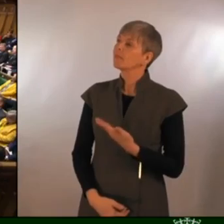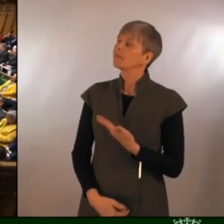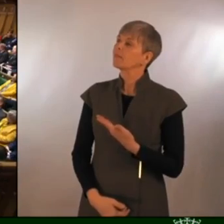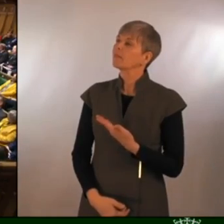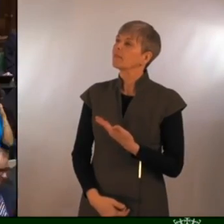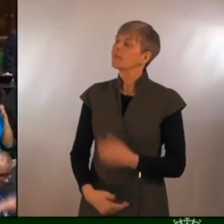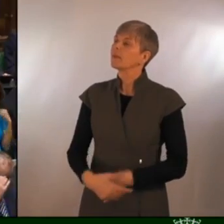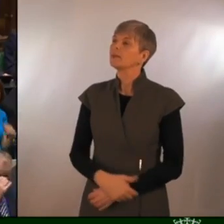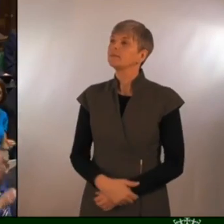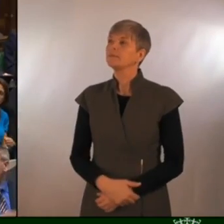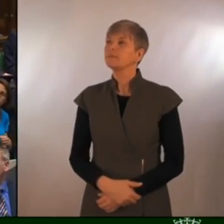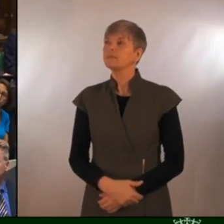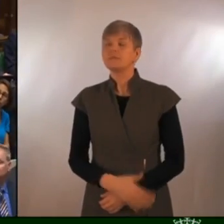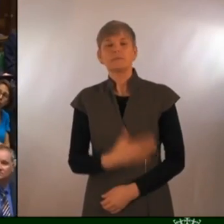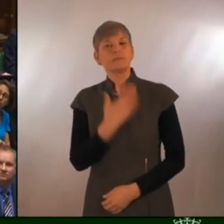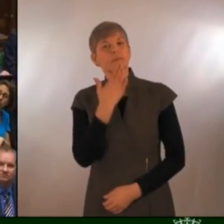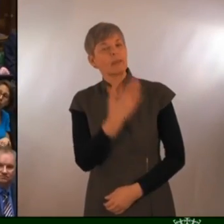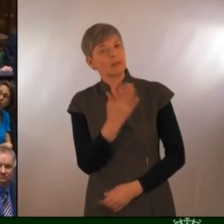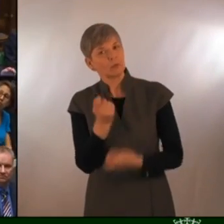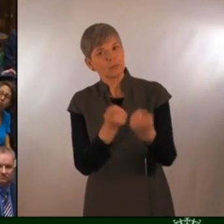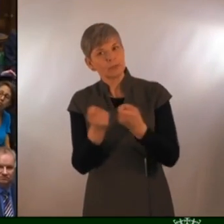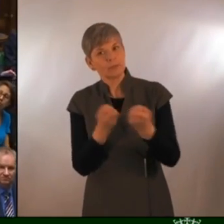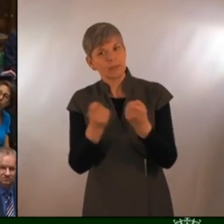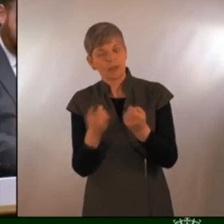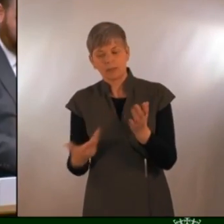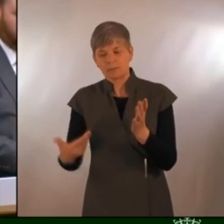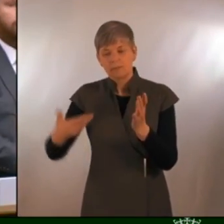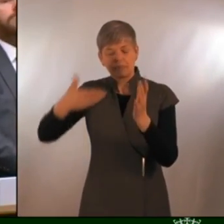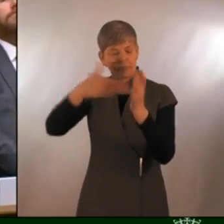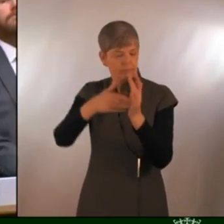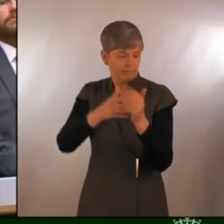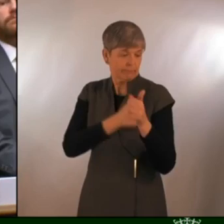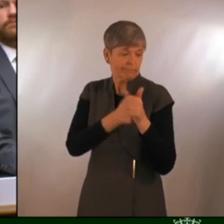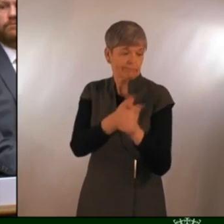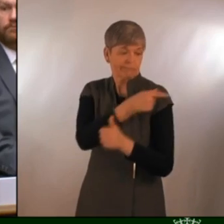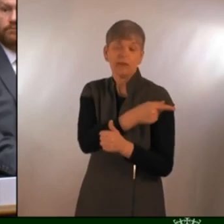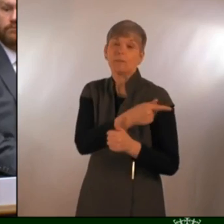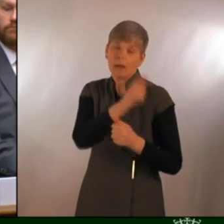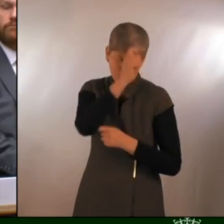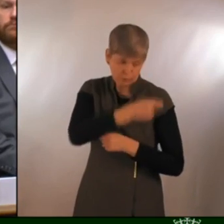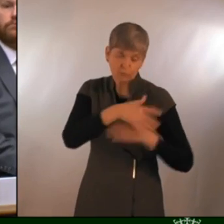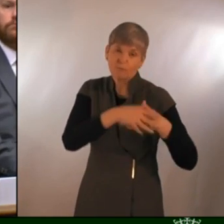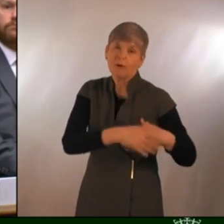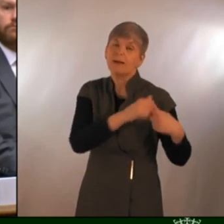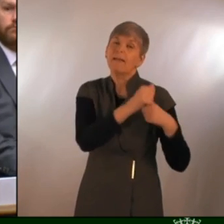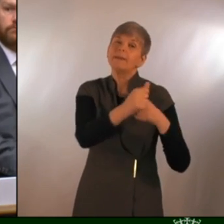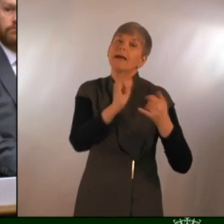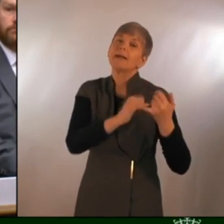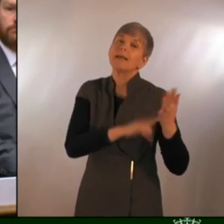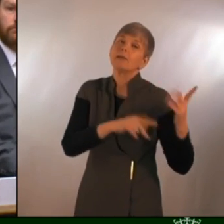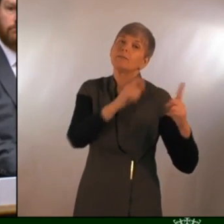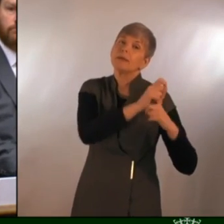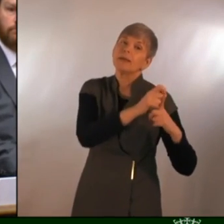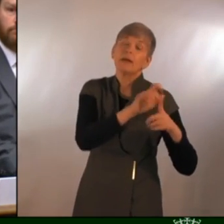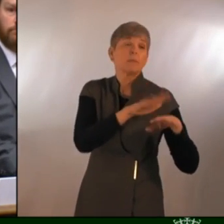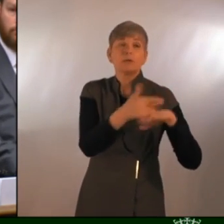Speaker. And further to the questions posed by my right honourable friend, leader of the SNP, irrespective of what other countries are doing, policy in this